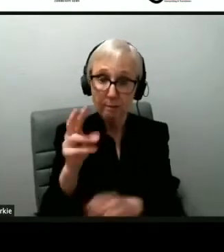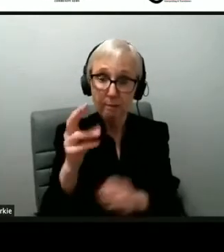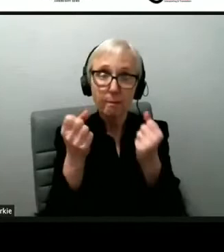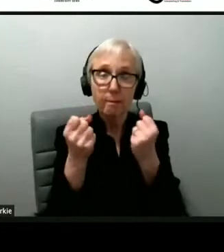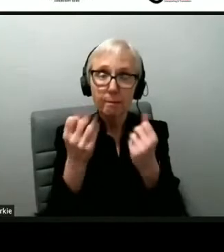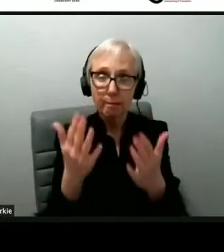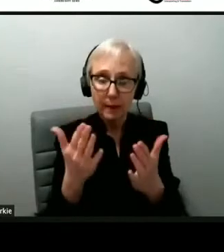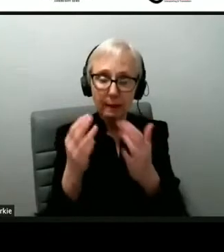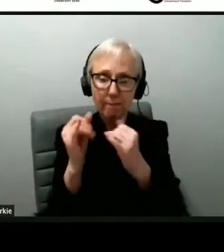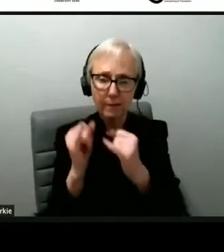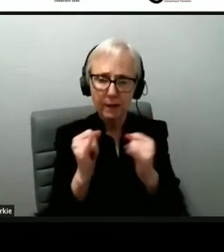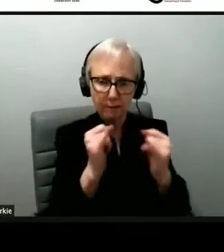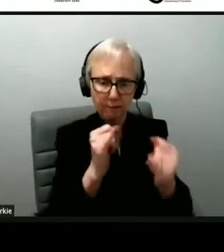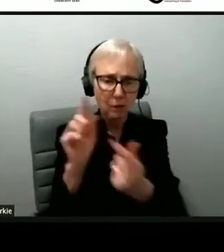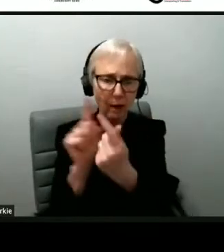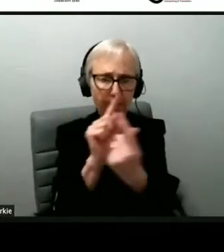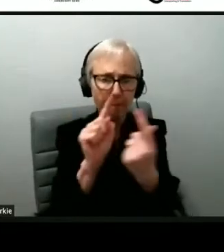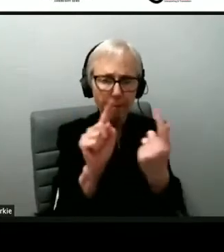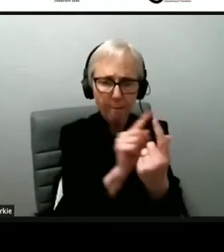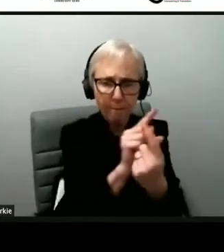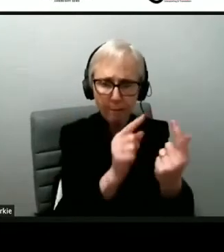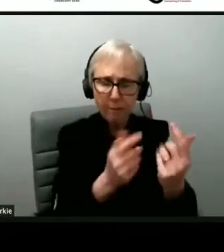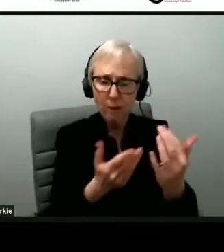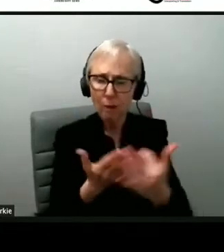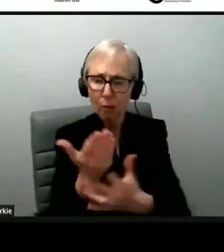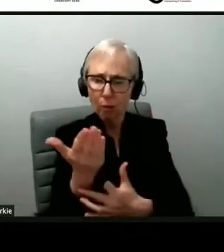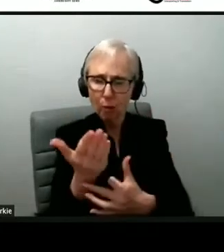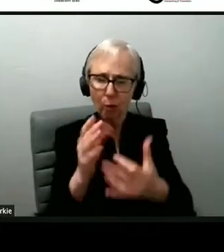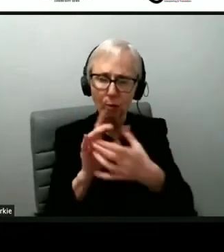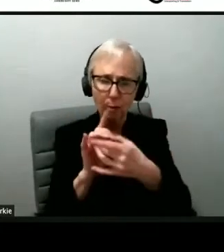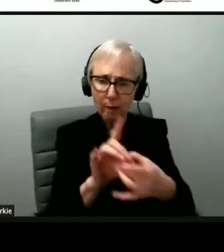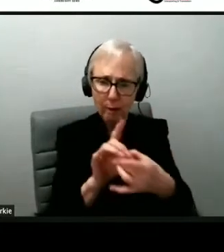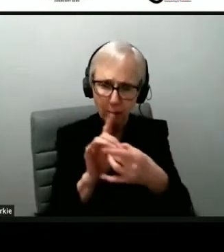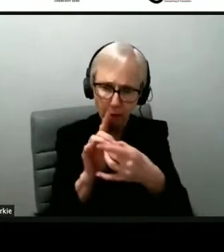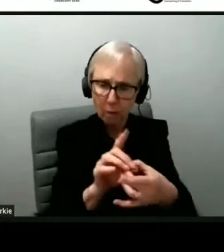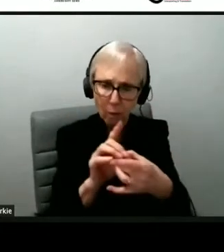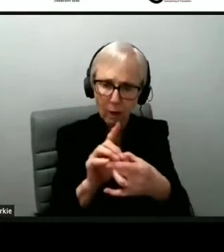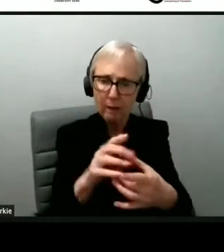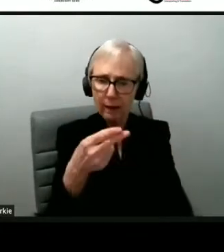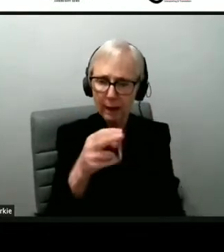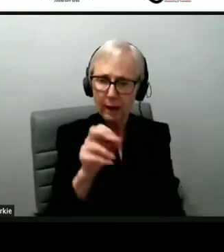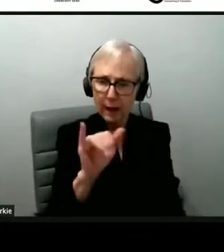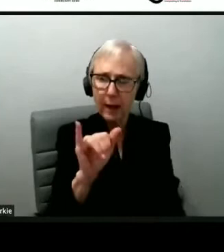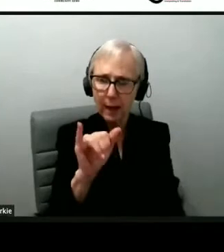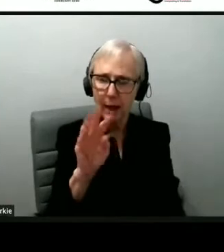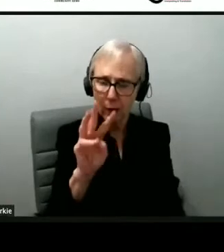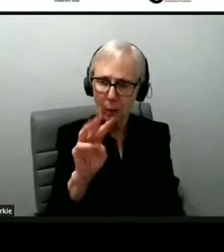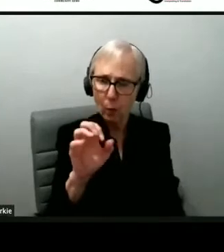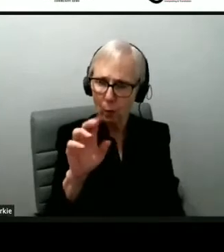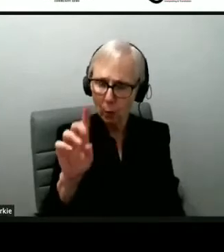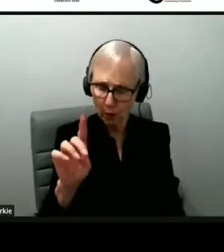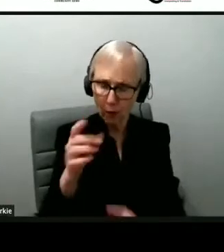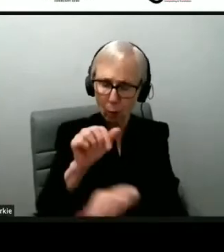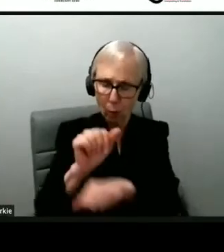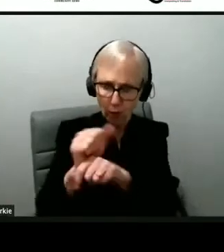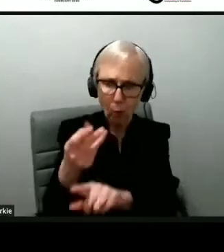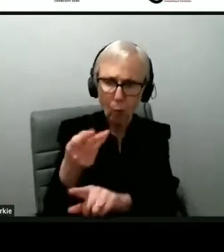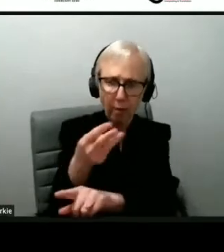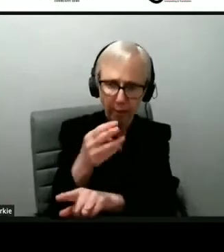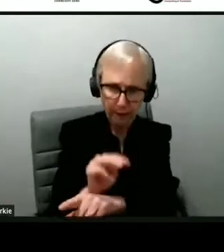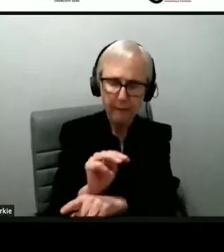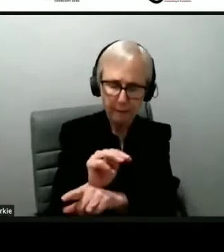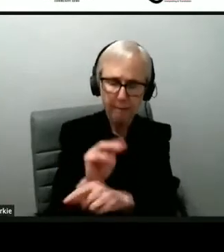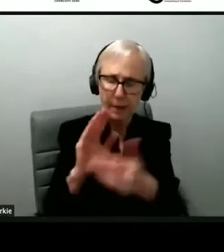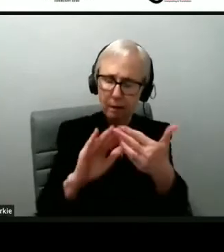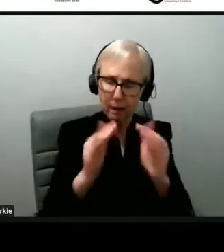Many of individuals that I have met over the years is through my relationship with Norcelle Haywood. So working with him and working with the community,